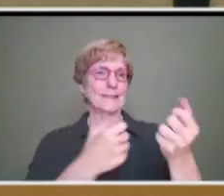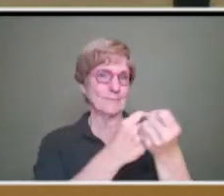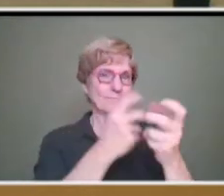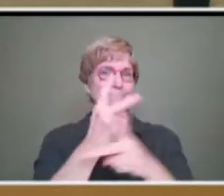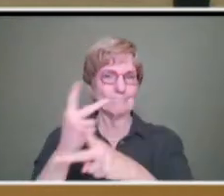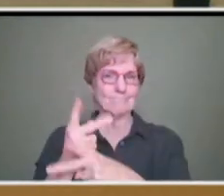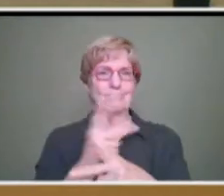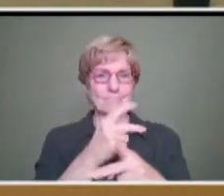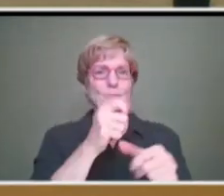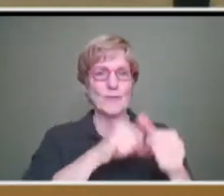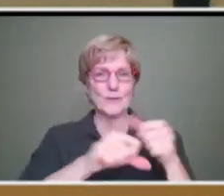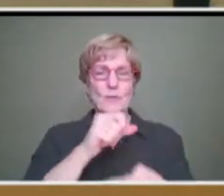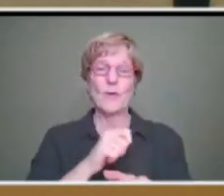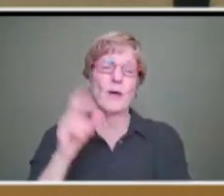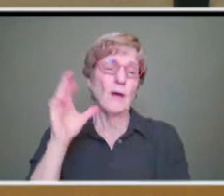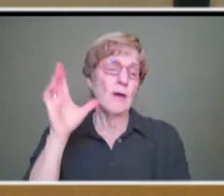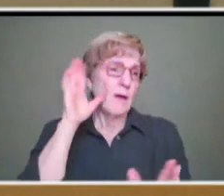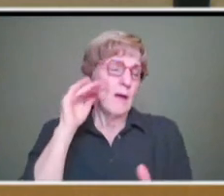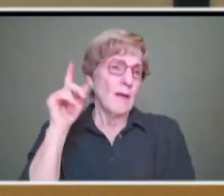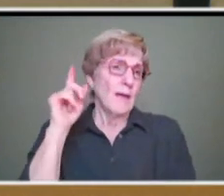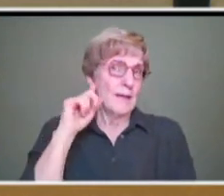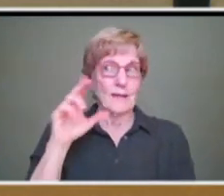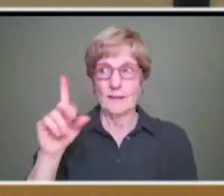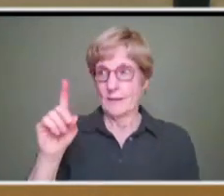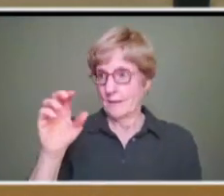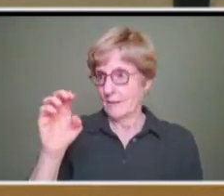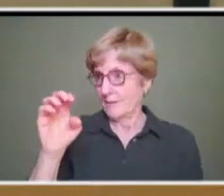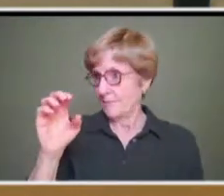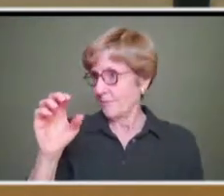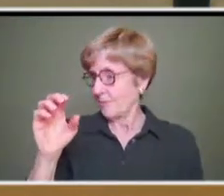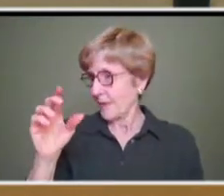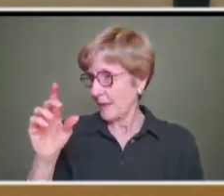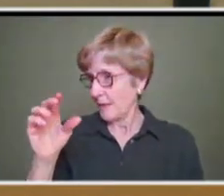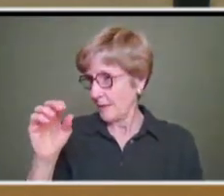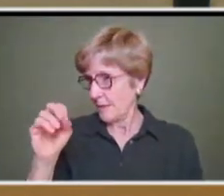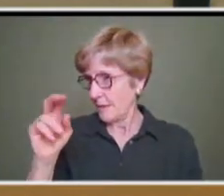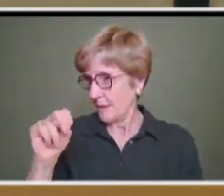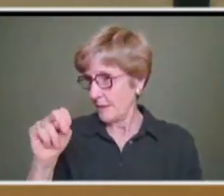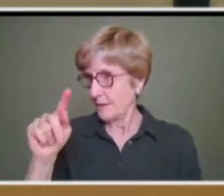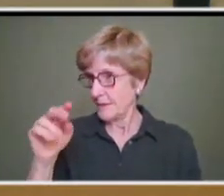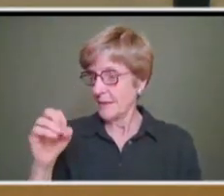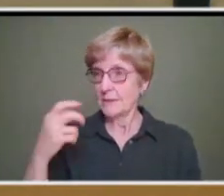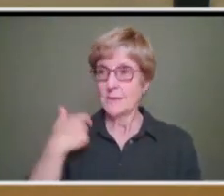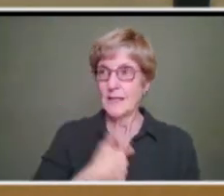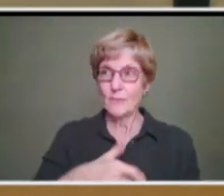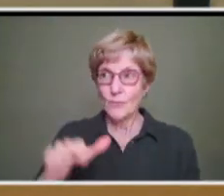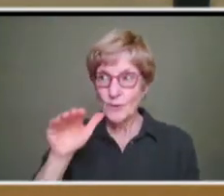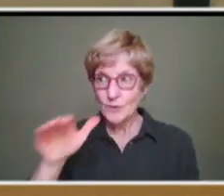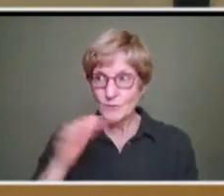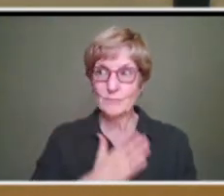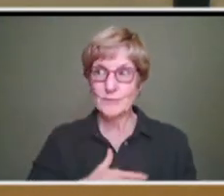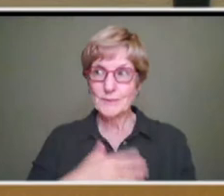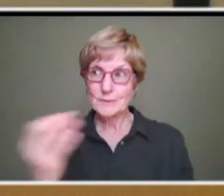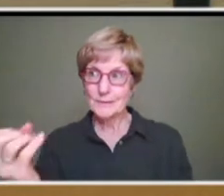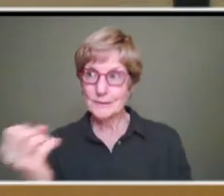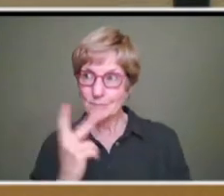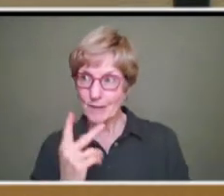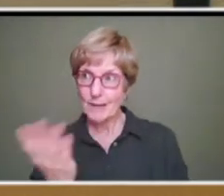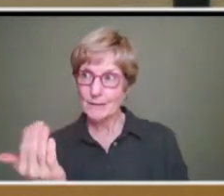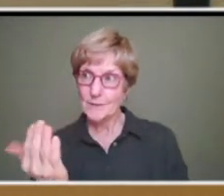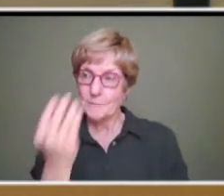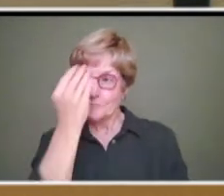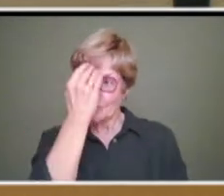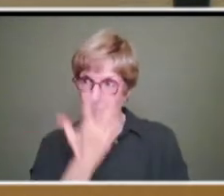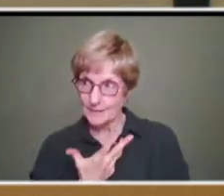soon um Dante we've reached out to you and I want to make sure that you you kind of come back to us and and let us know that